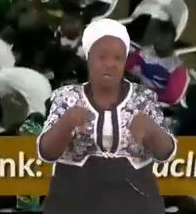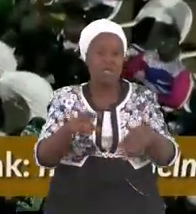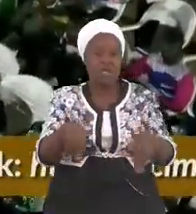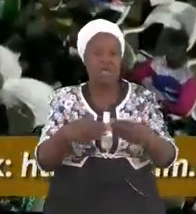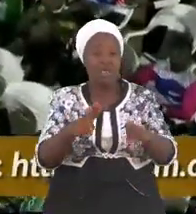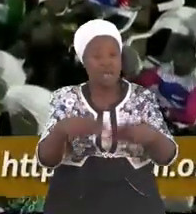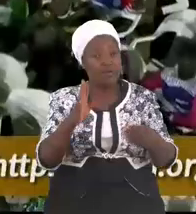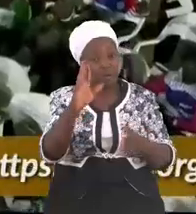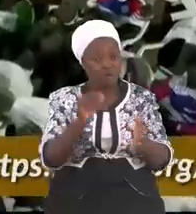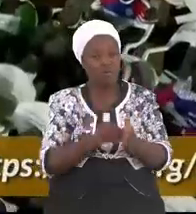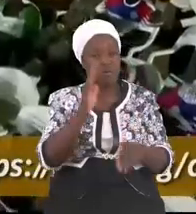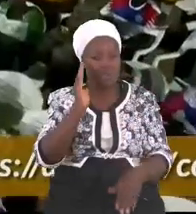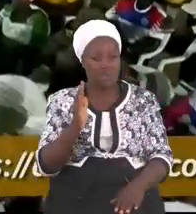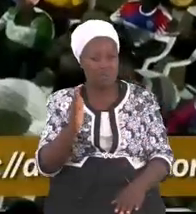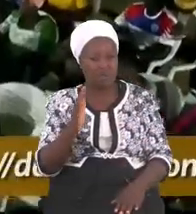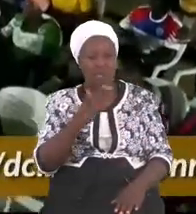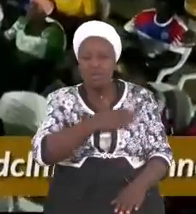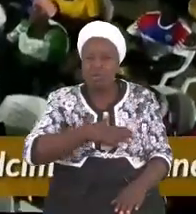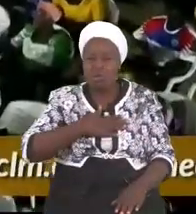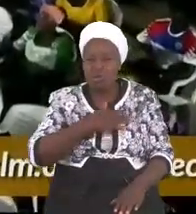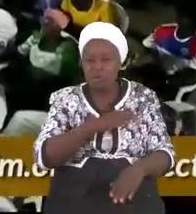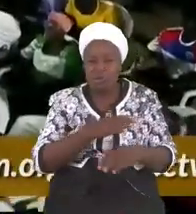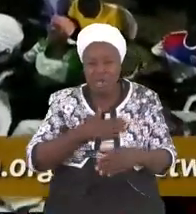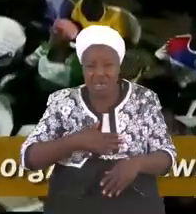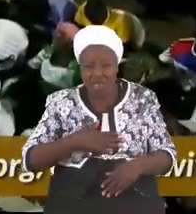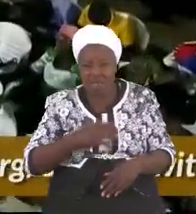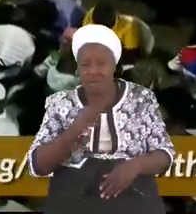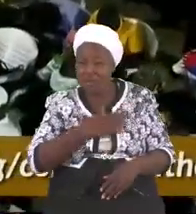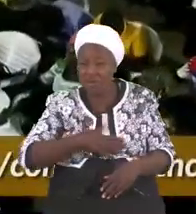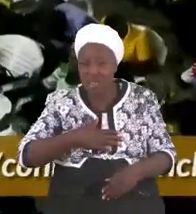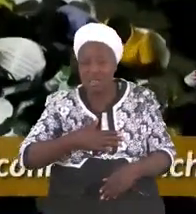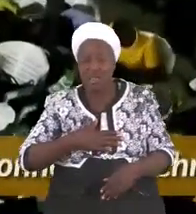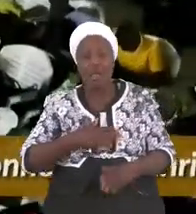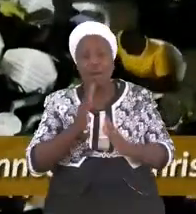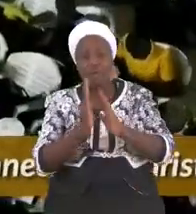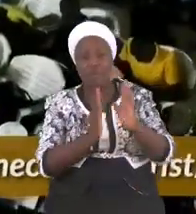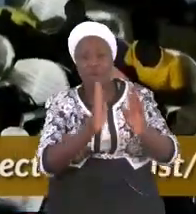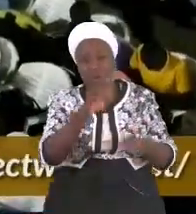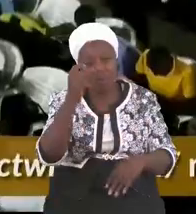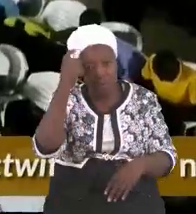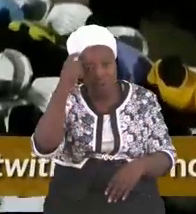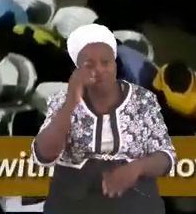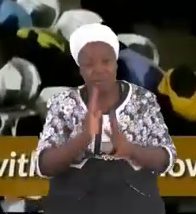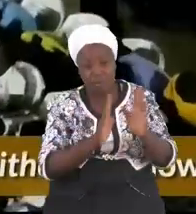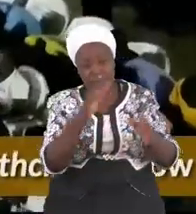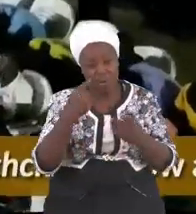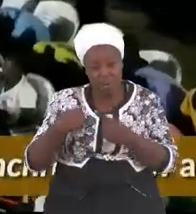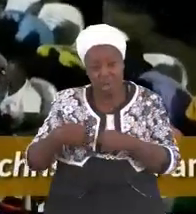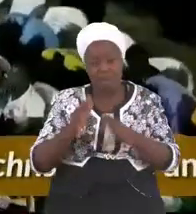Be preparing your mind now, prepare your heart, because it is about to happen.